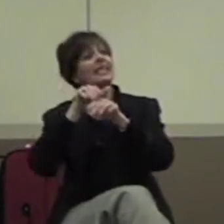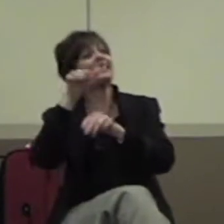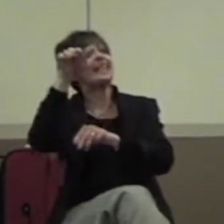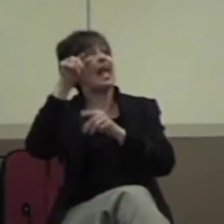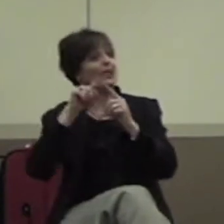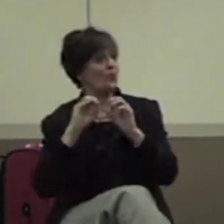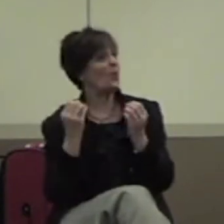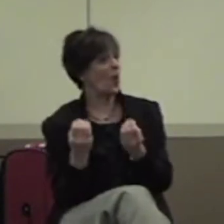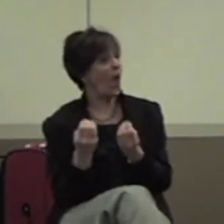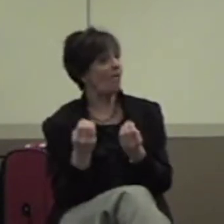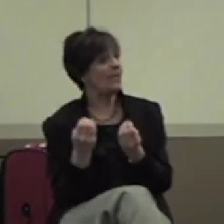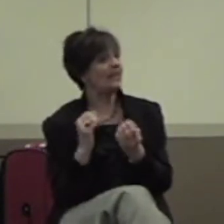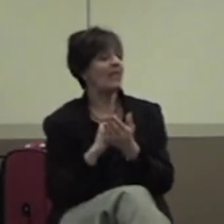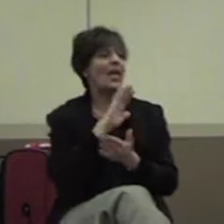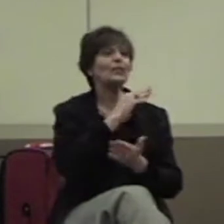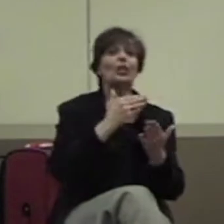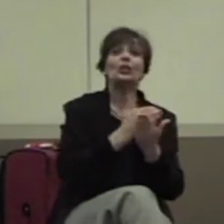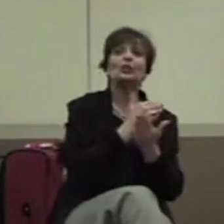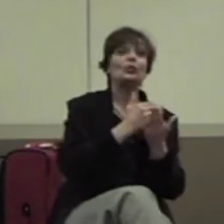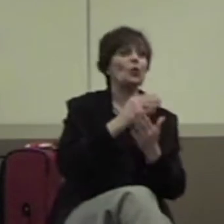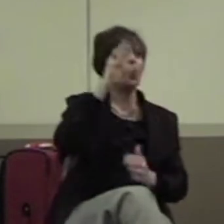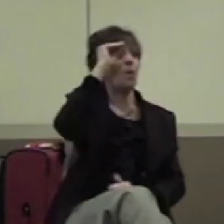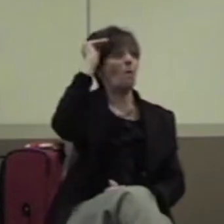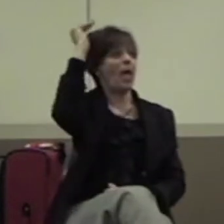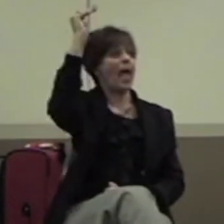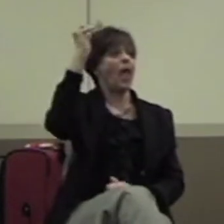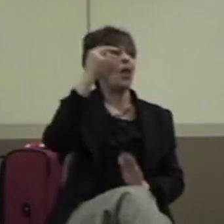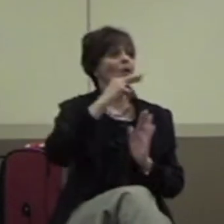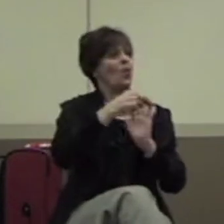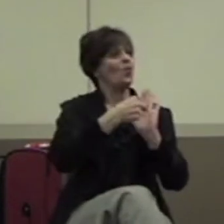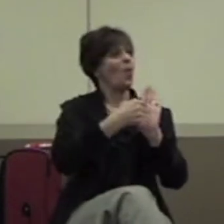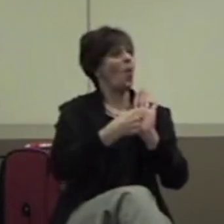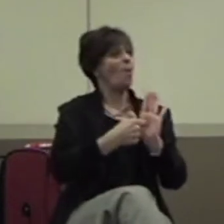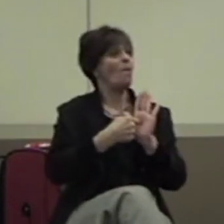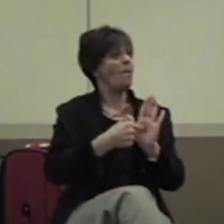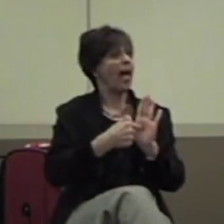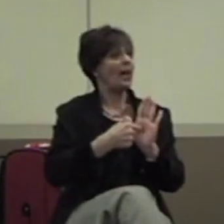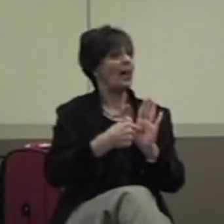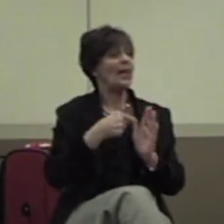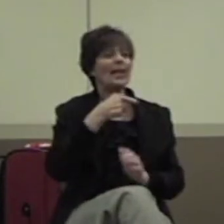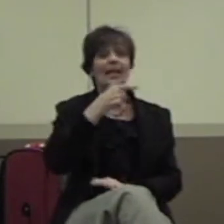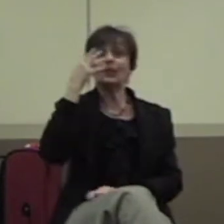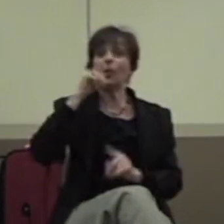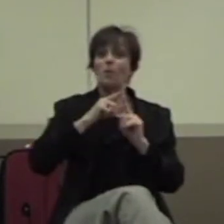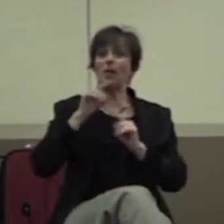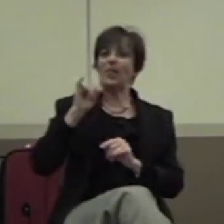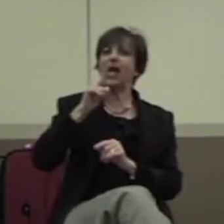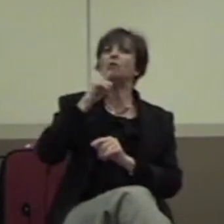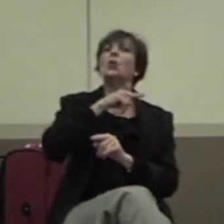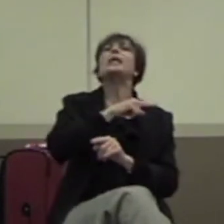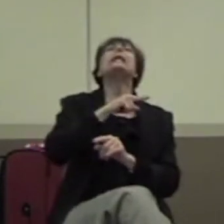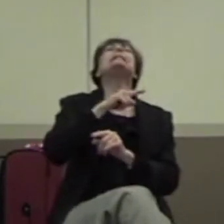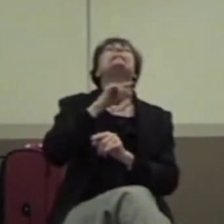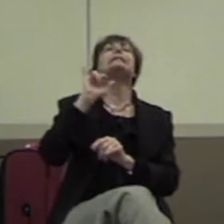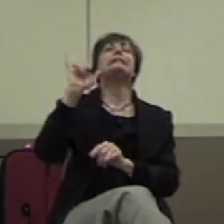the office. This is his new male role model. He doesn't even know it yet, but this is the person he's latched onto because